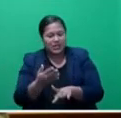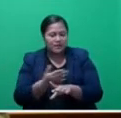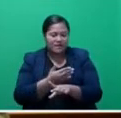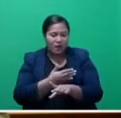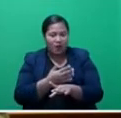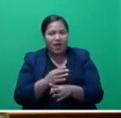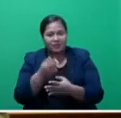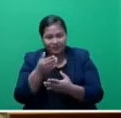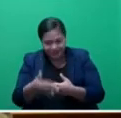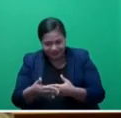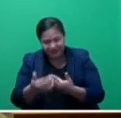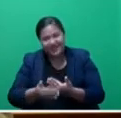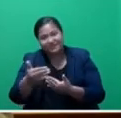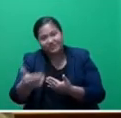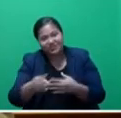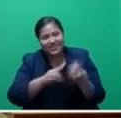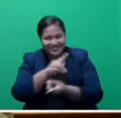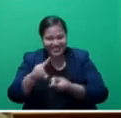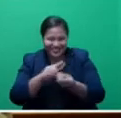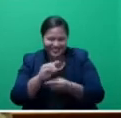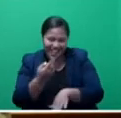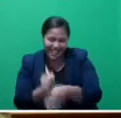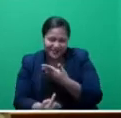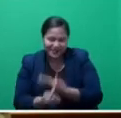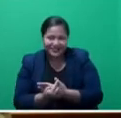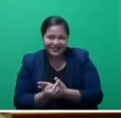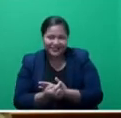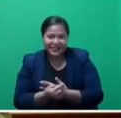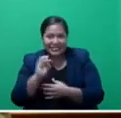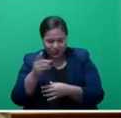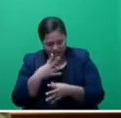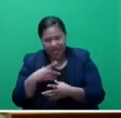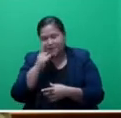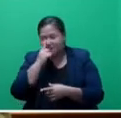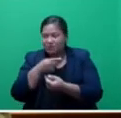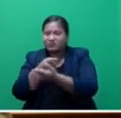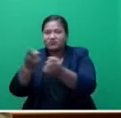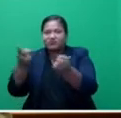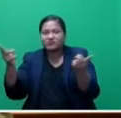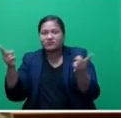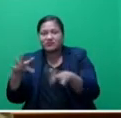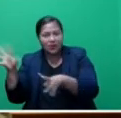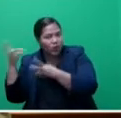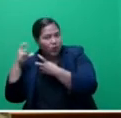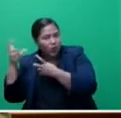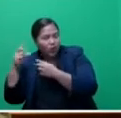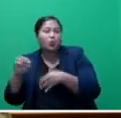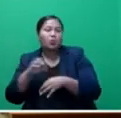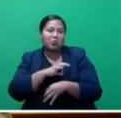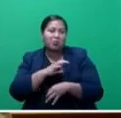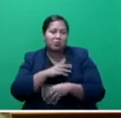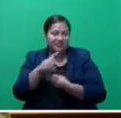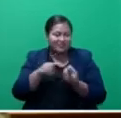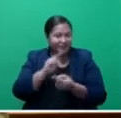disaster, keeping in mind the limited appeal and impact upon the Walesi platform by the kind of disasters striking